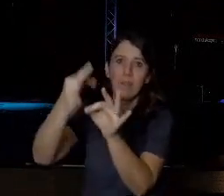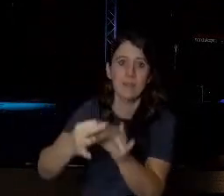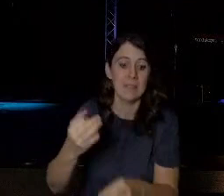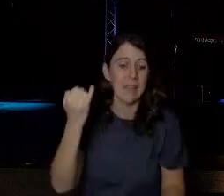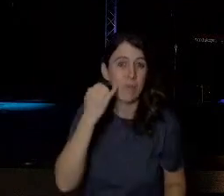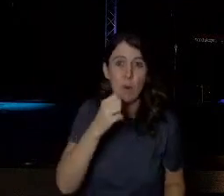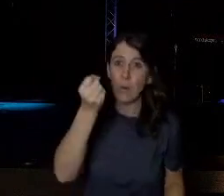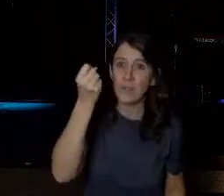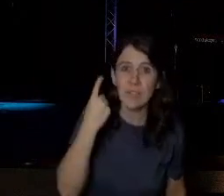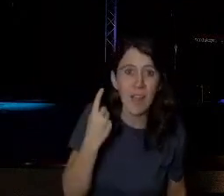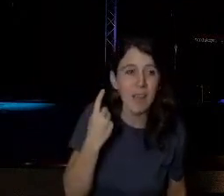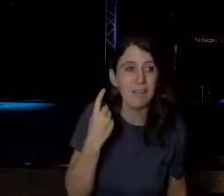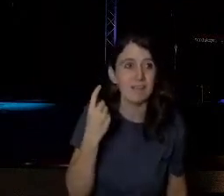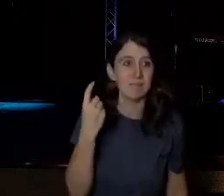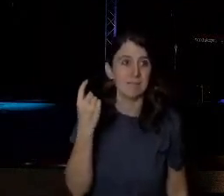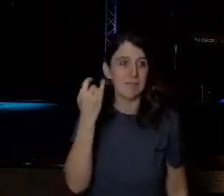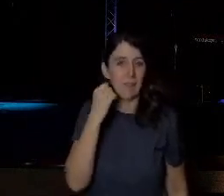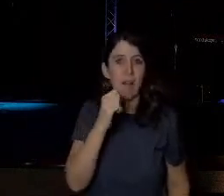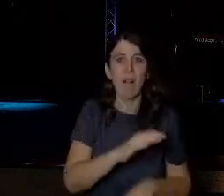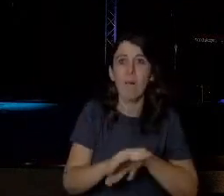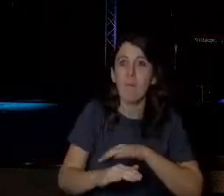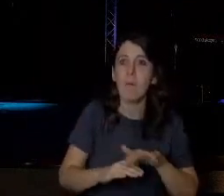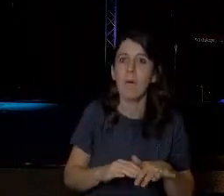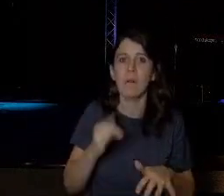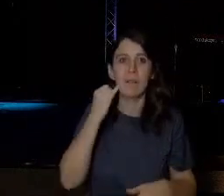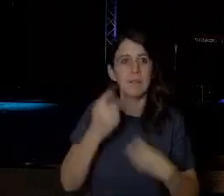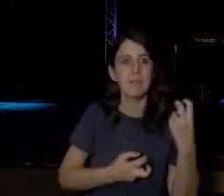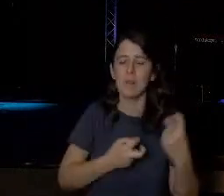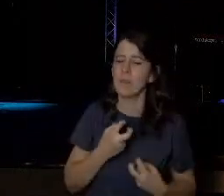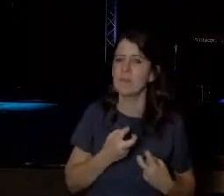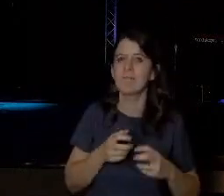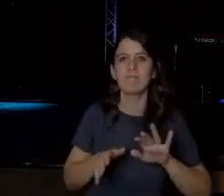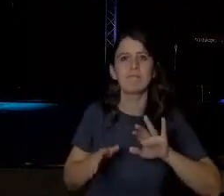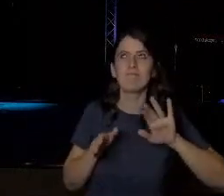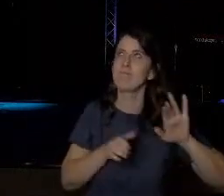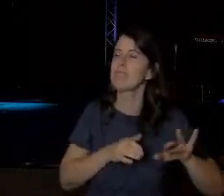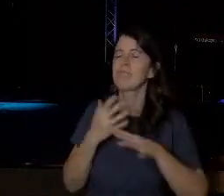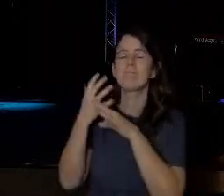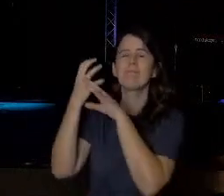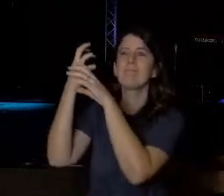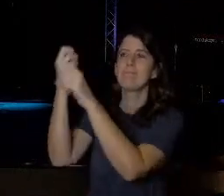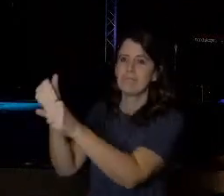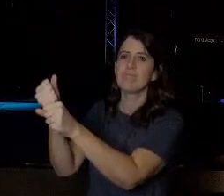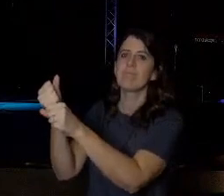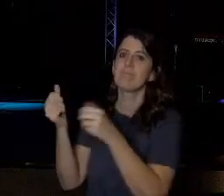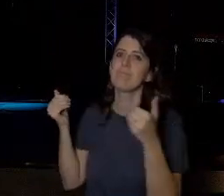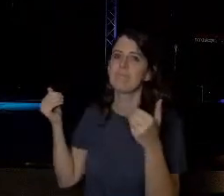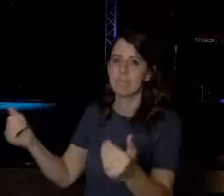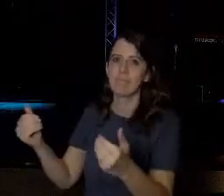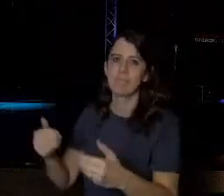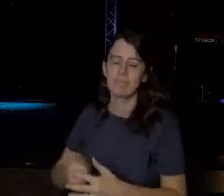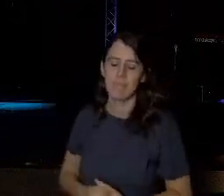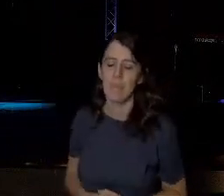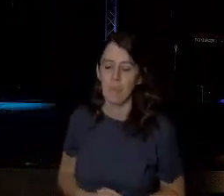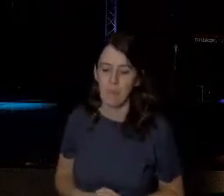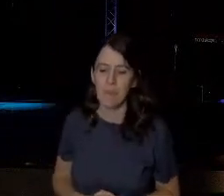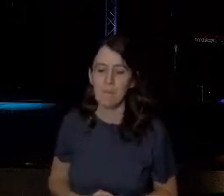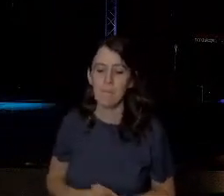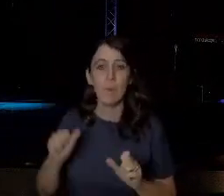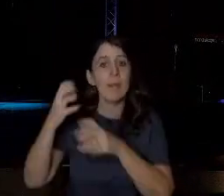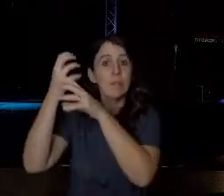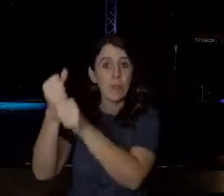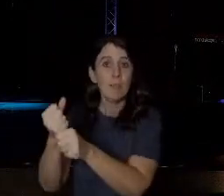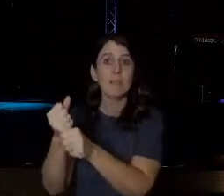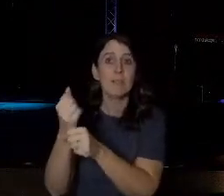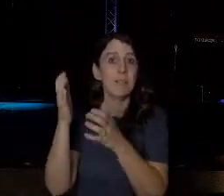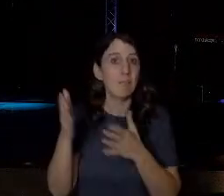when it's difficult, because he is who he says he is, and he will do what he says he will do. Not only can we trust him when the